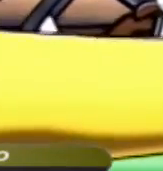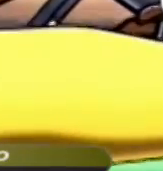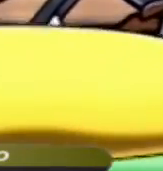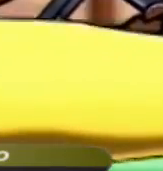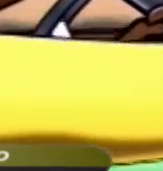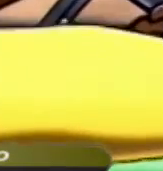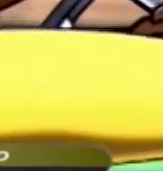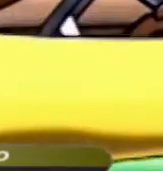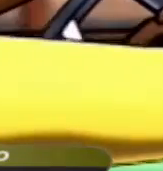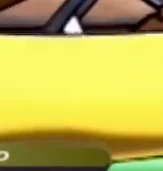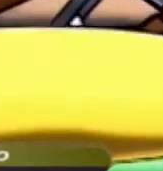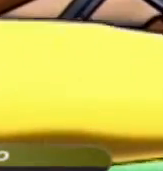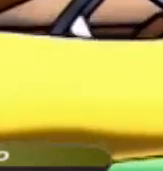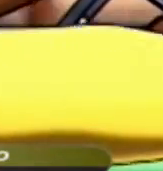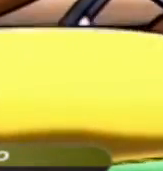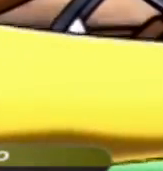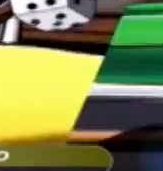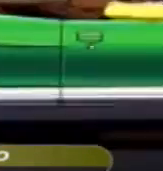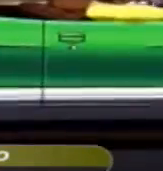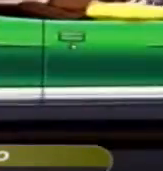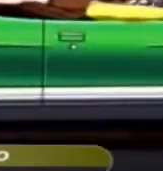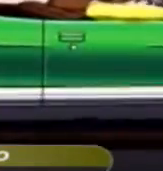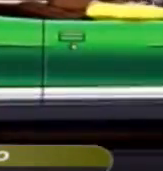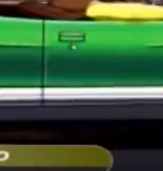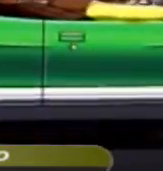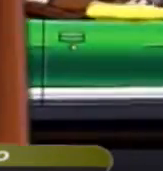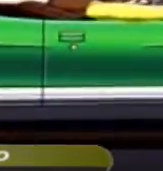Pamela, don't leave me hanging,